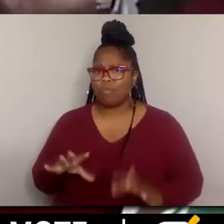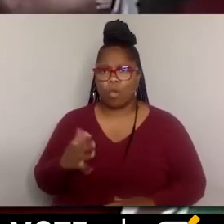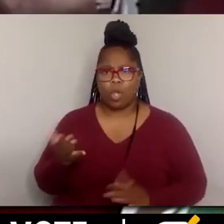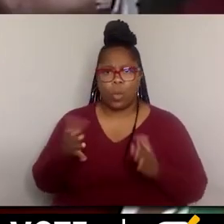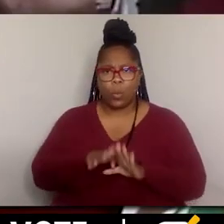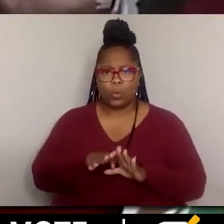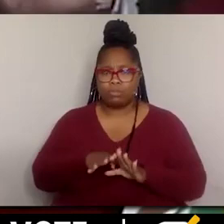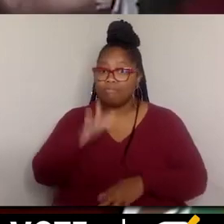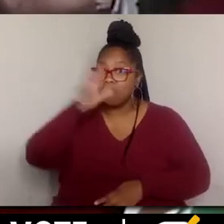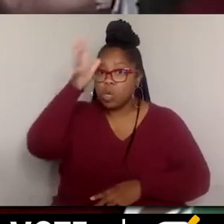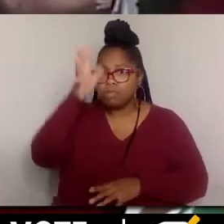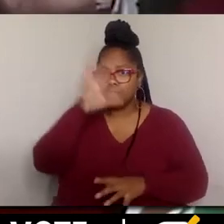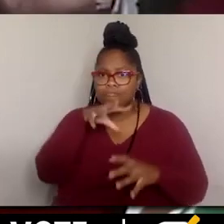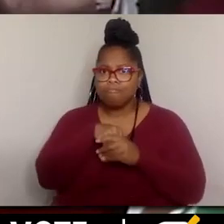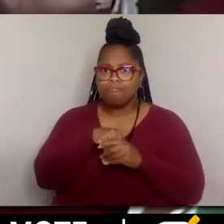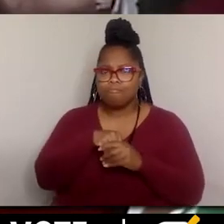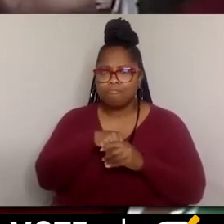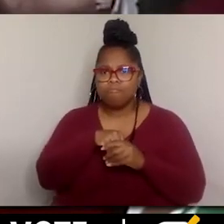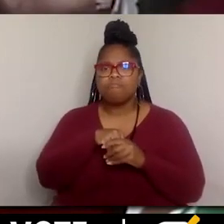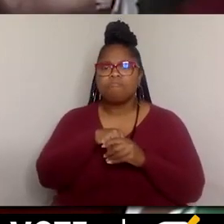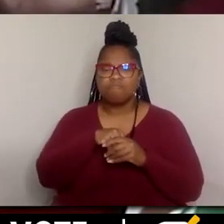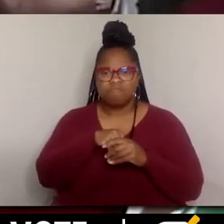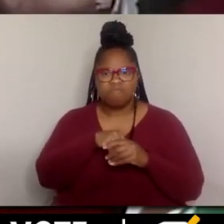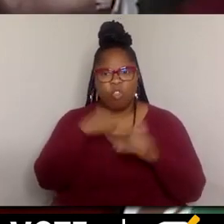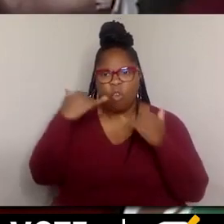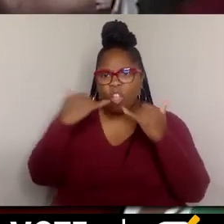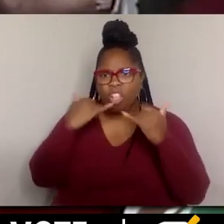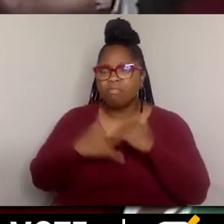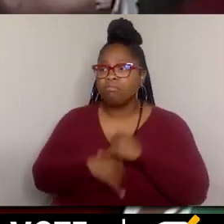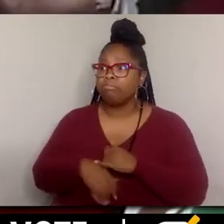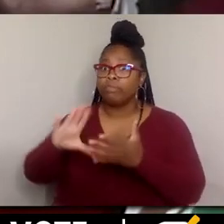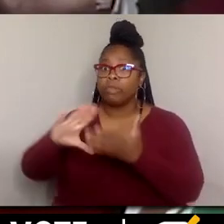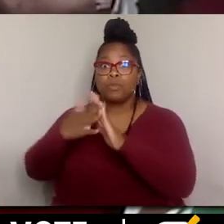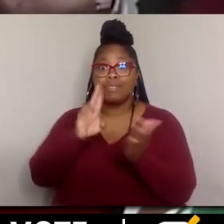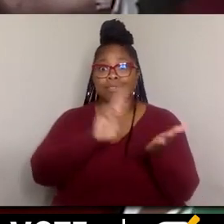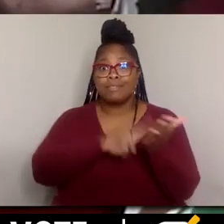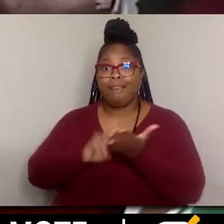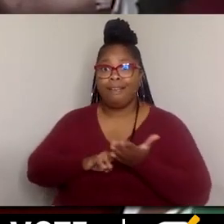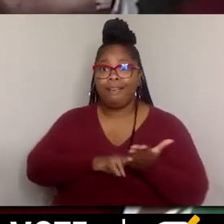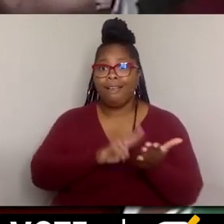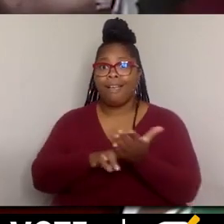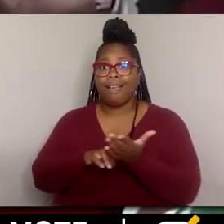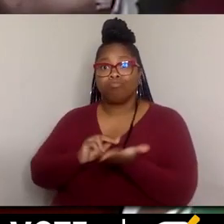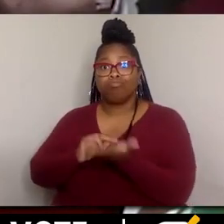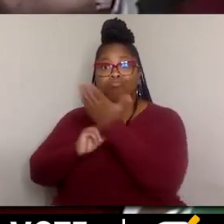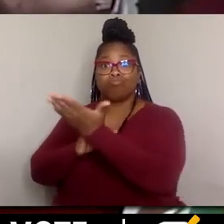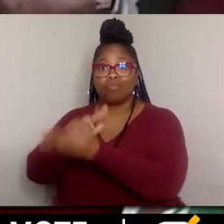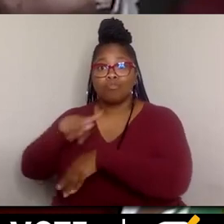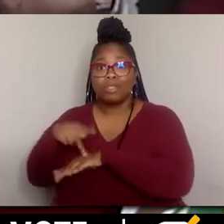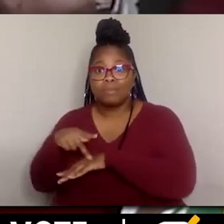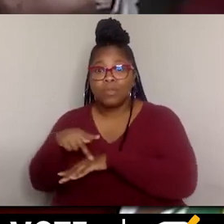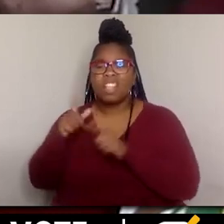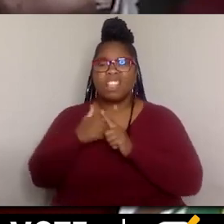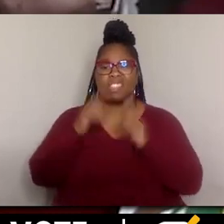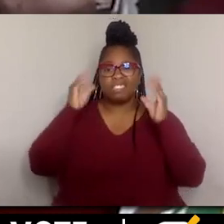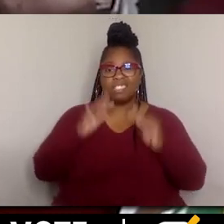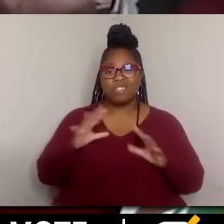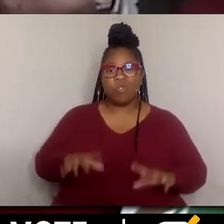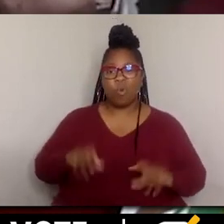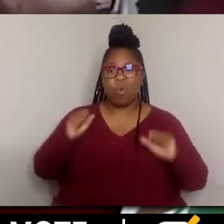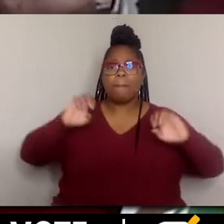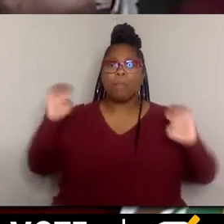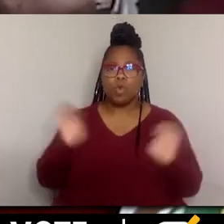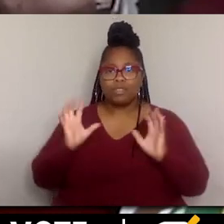The community signed a petition to the principal, and then the teachers held an emergency meeting with the